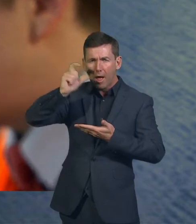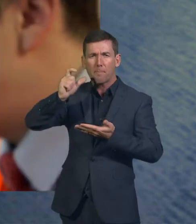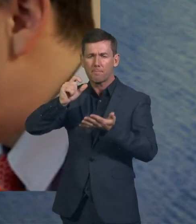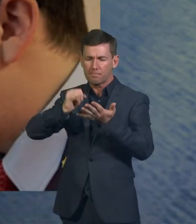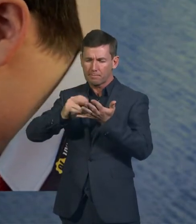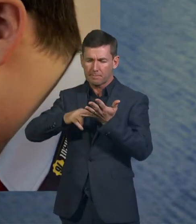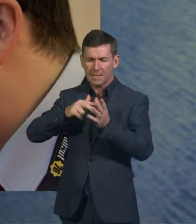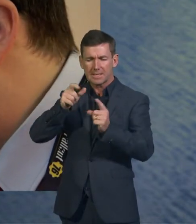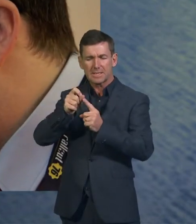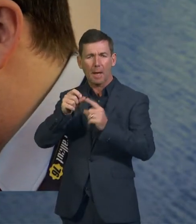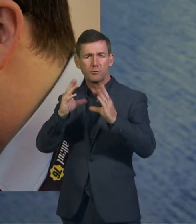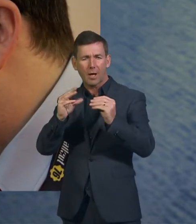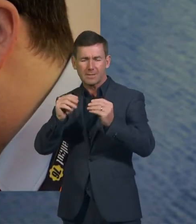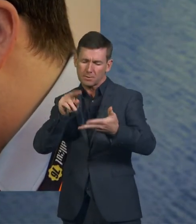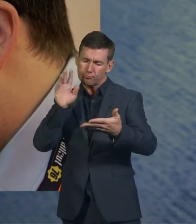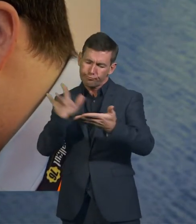The usual.